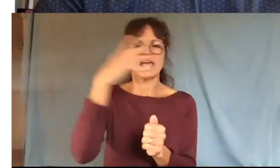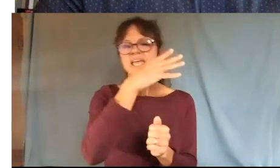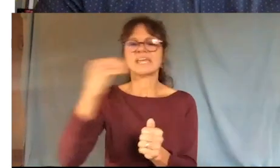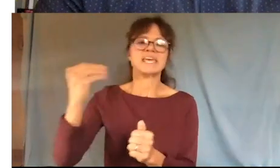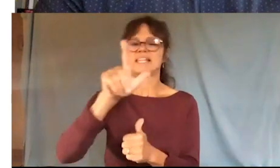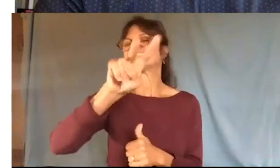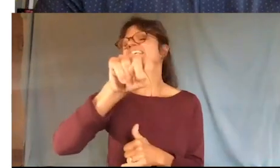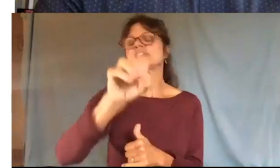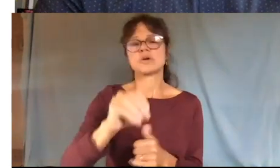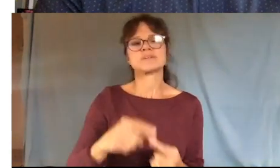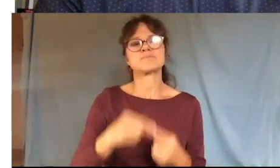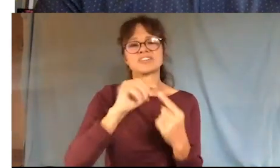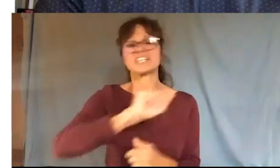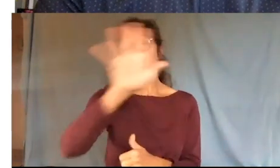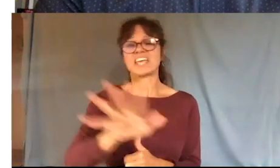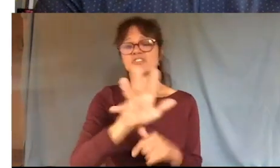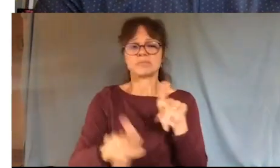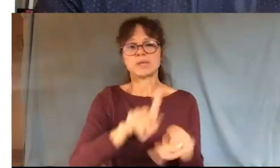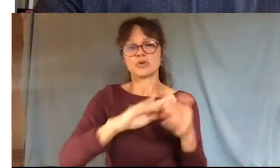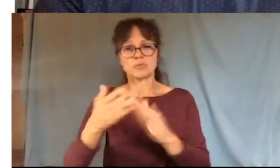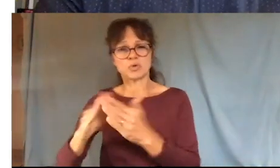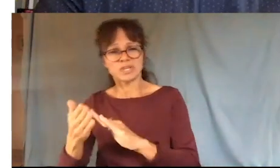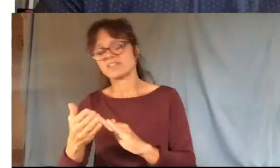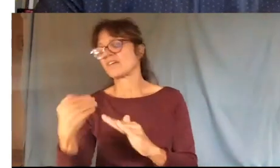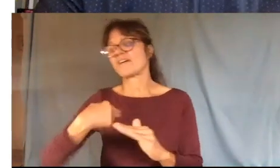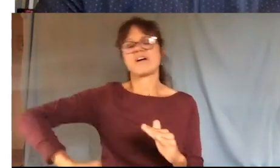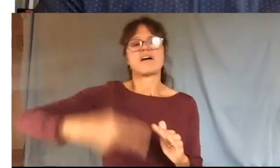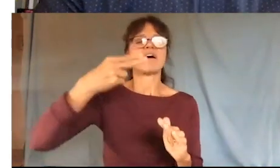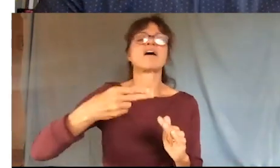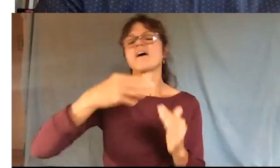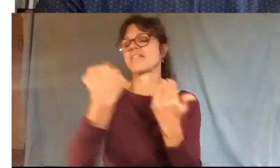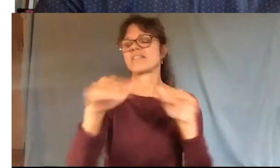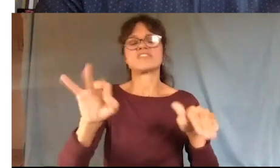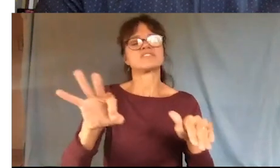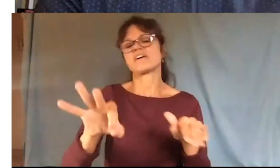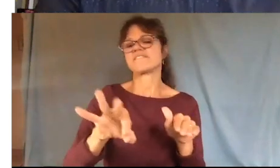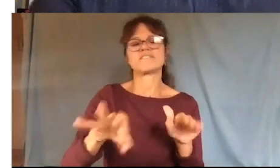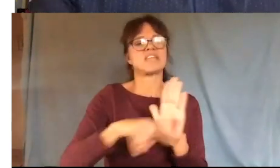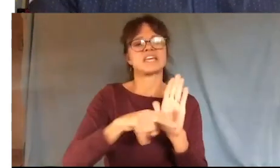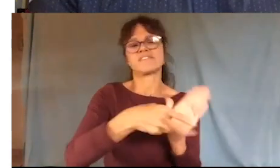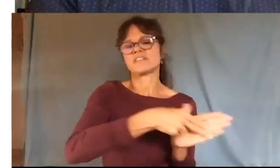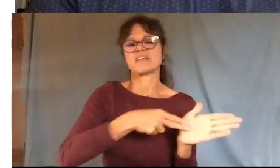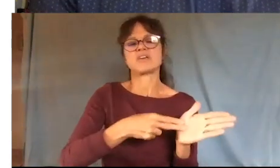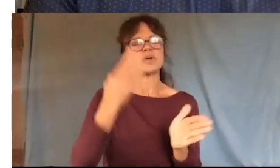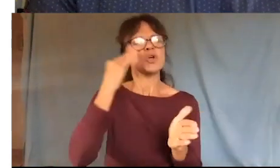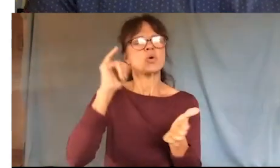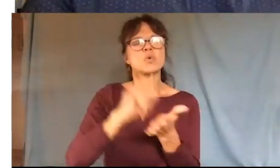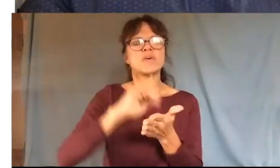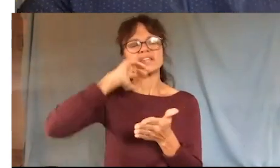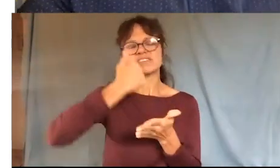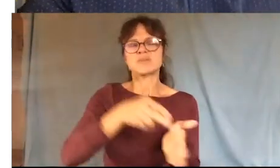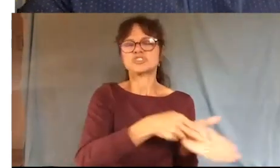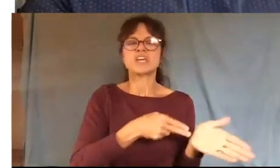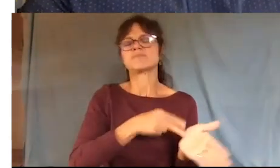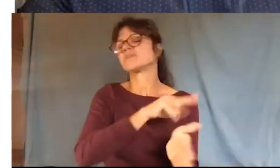Asian communities who are experiencing higher levels of stigma in the COVID-19 crisis. And we all know that stigma is associated